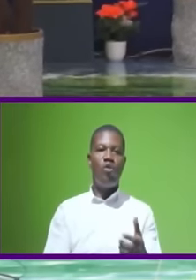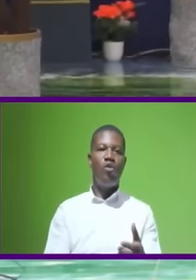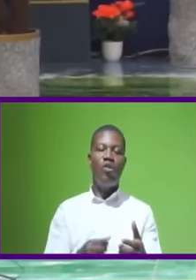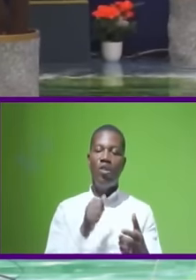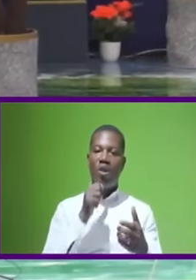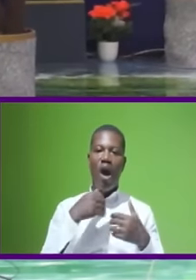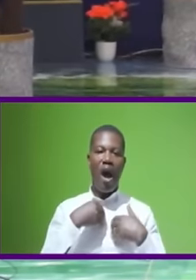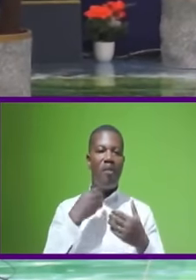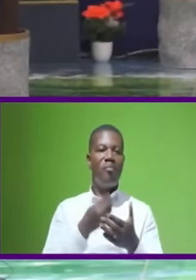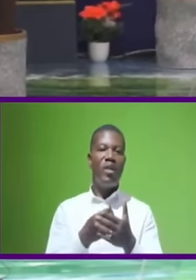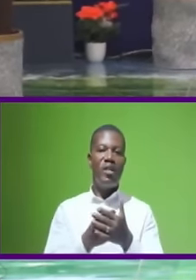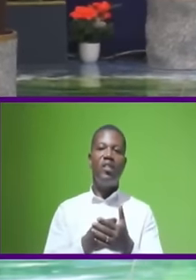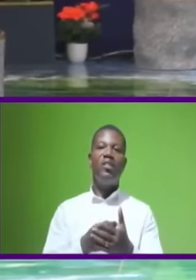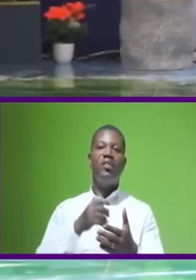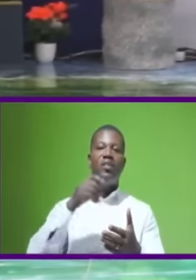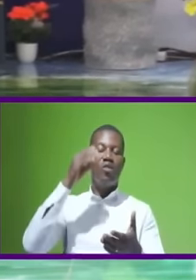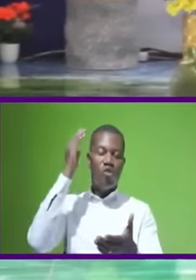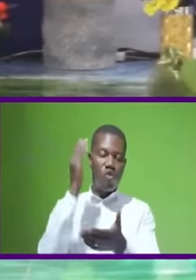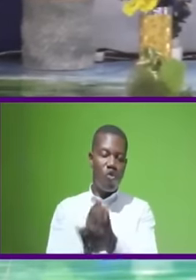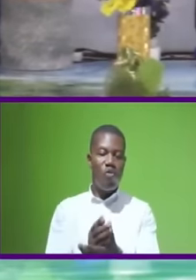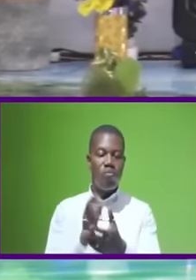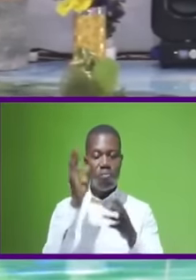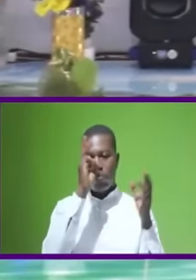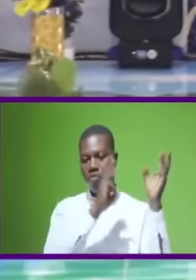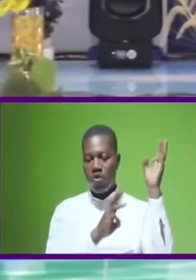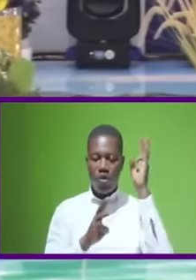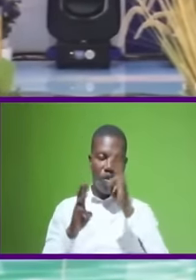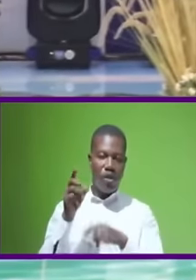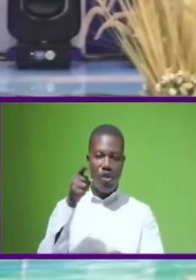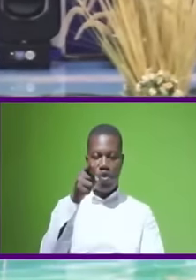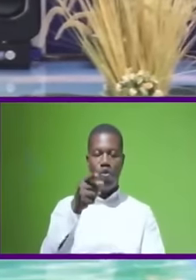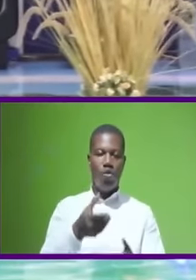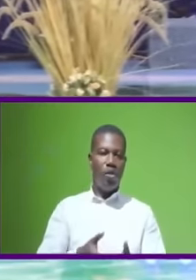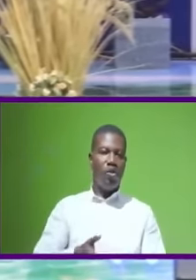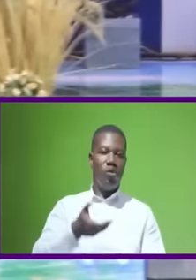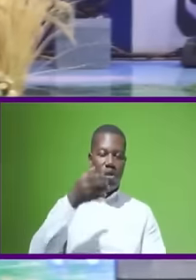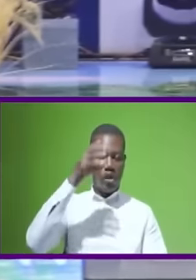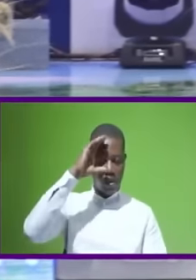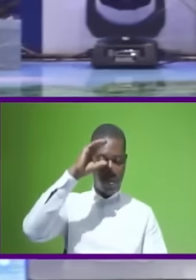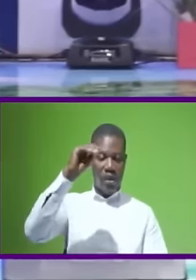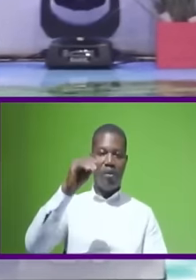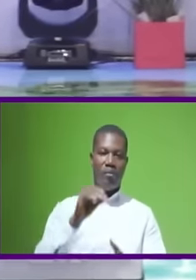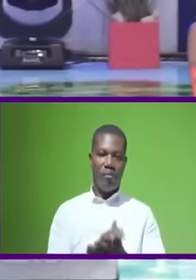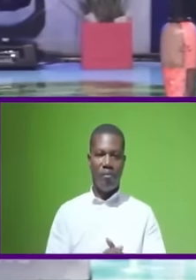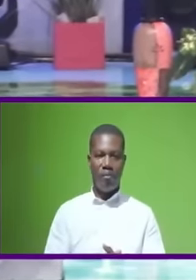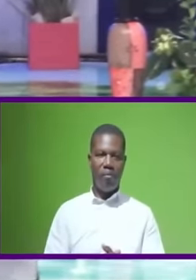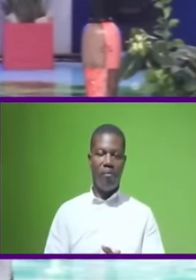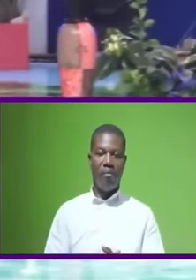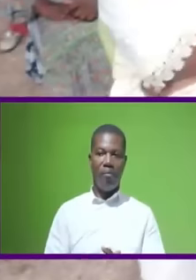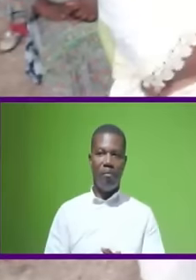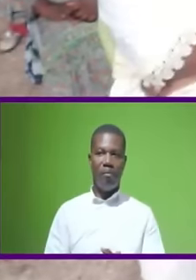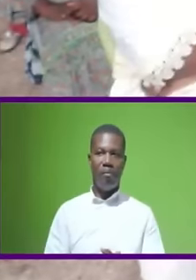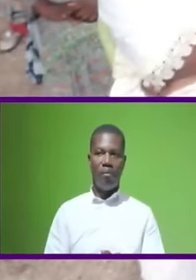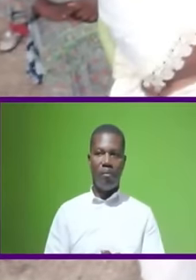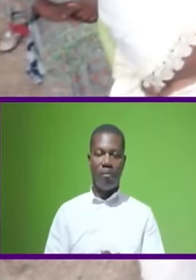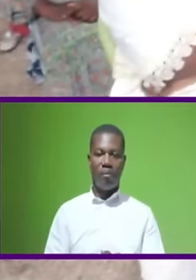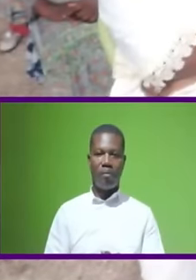So that it will help all of you that have been engraced by the grace, so that the needy will stop